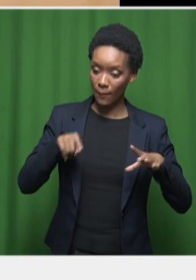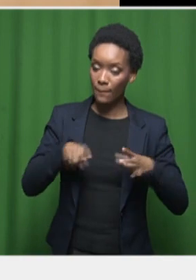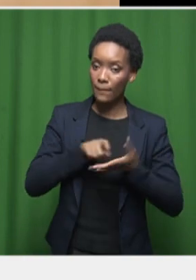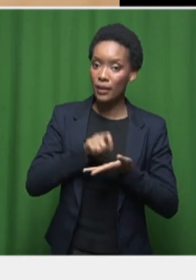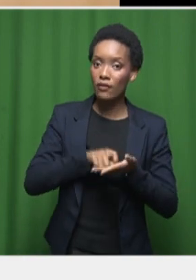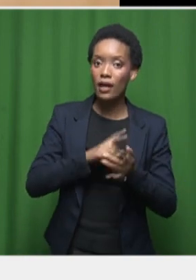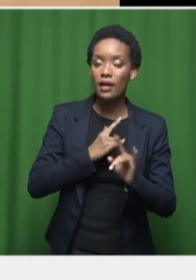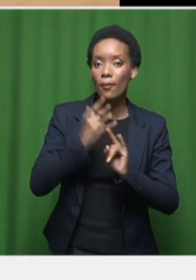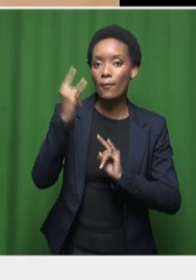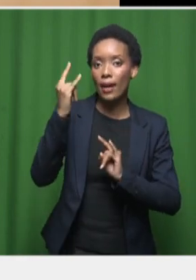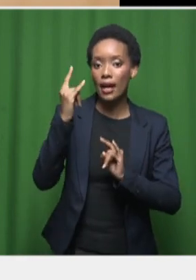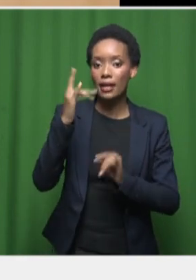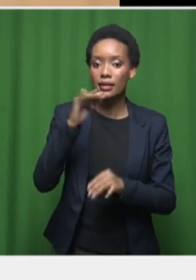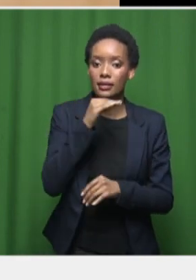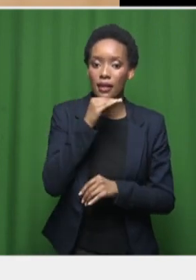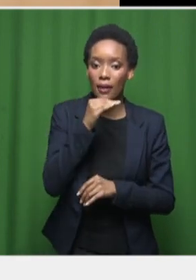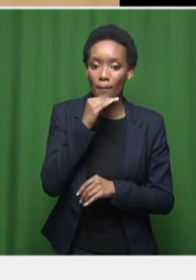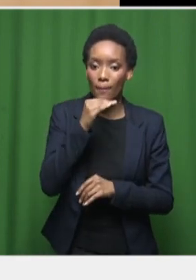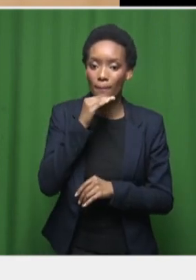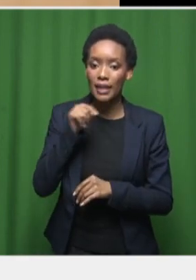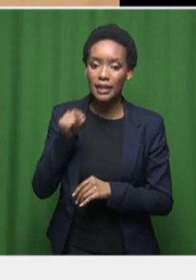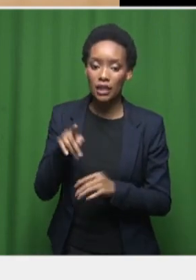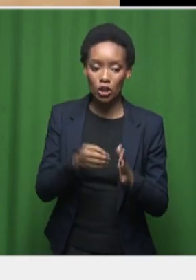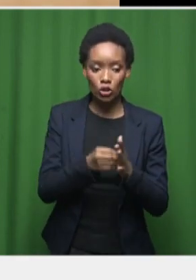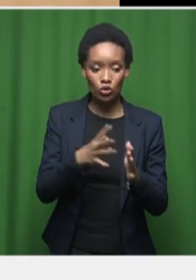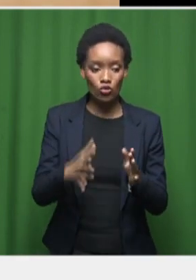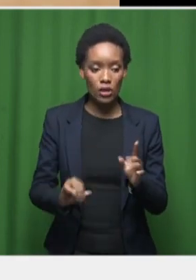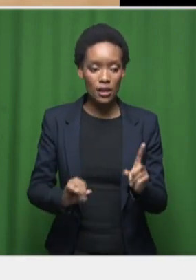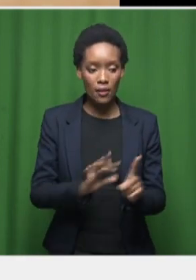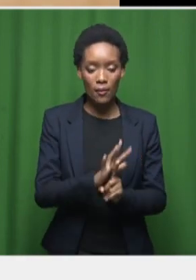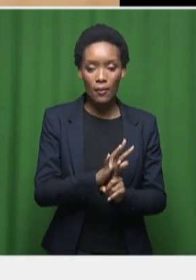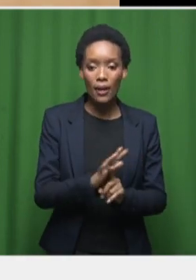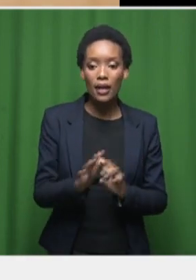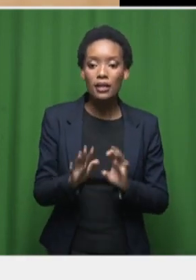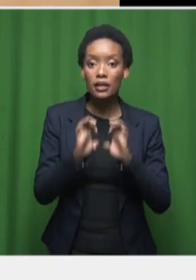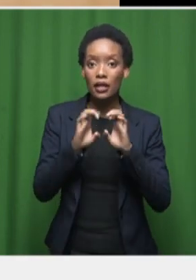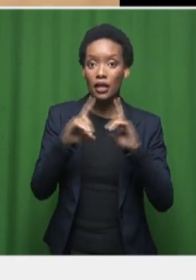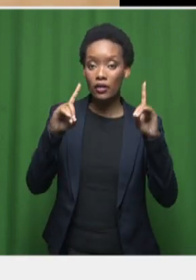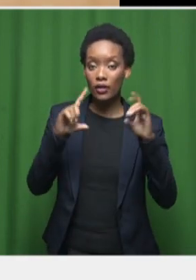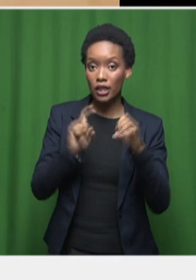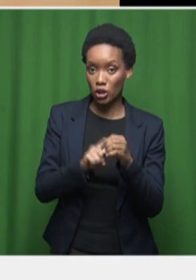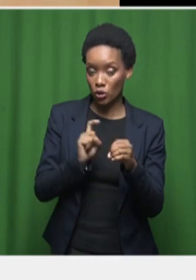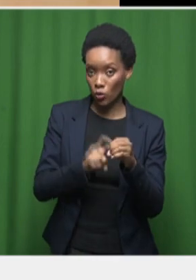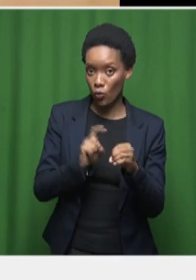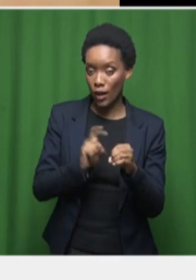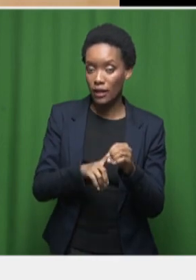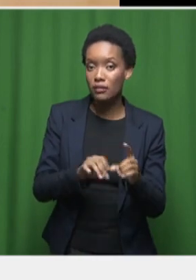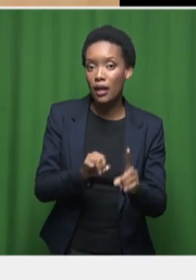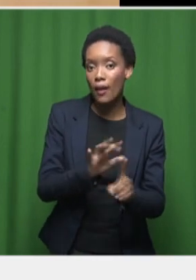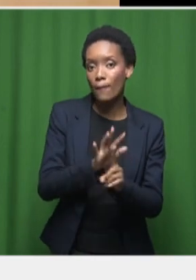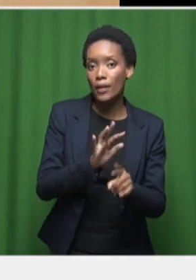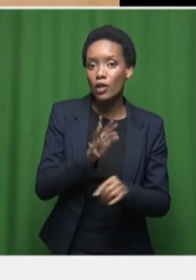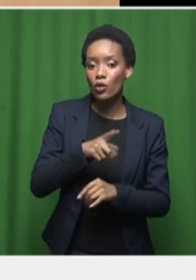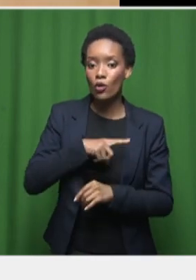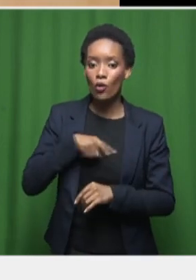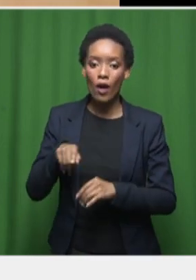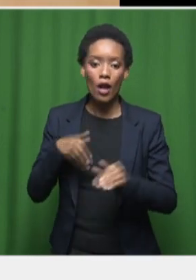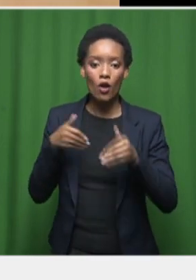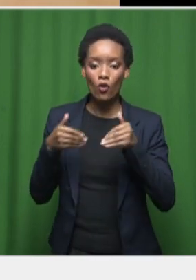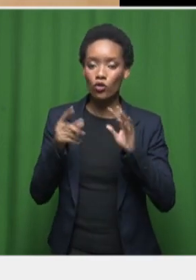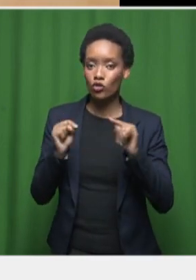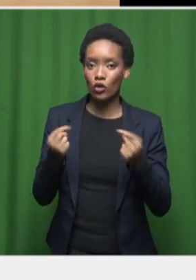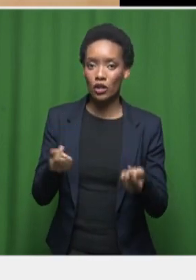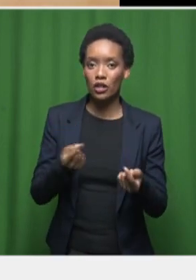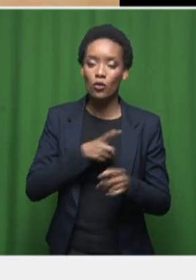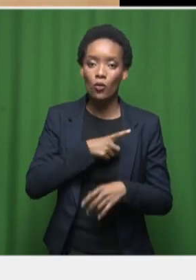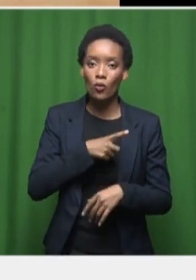have its own, impact on our students, the quality of our education, because it's not even controllable. Why I said it's not